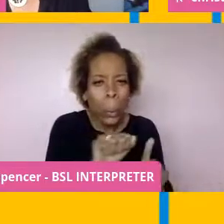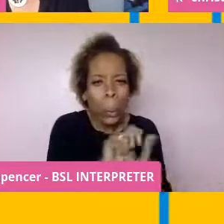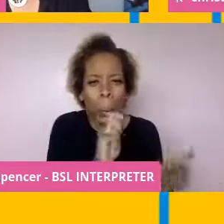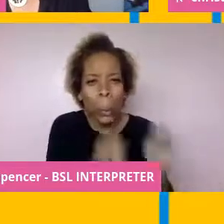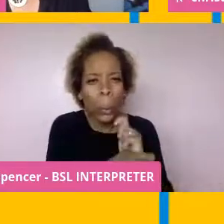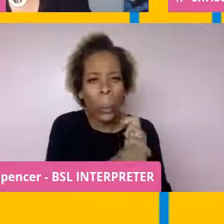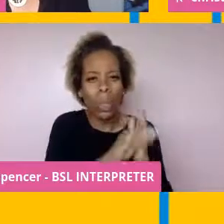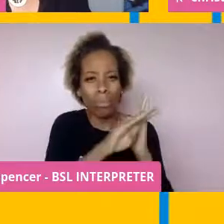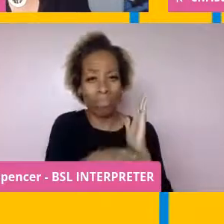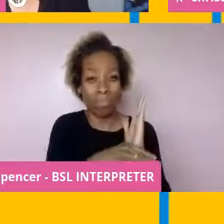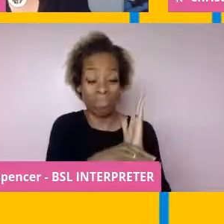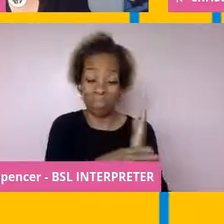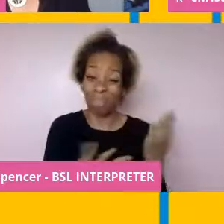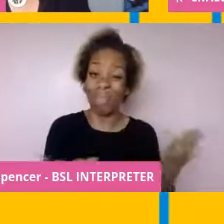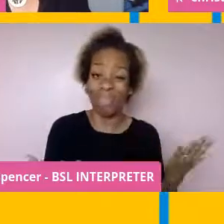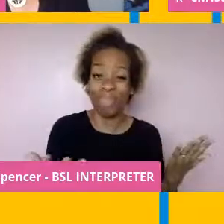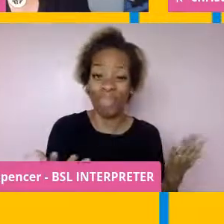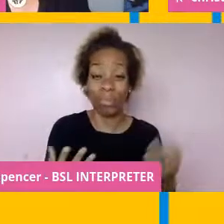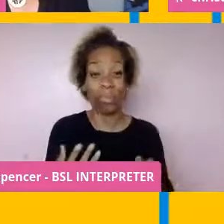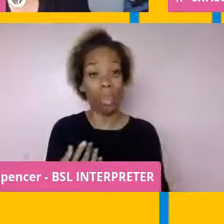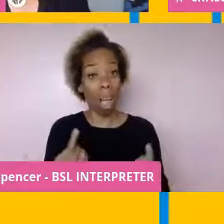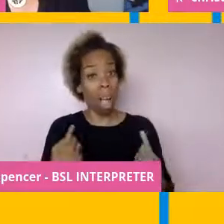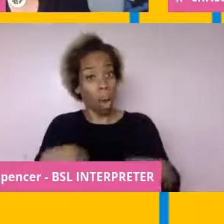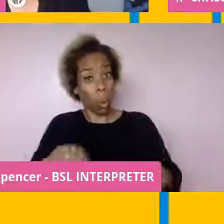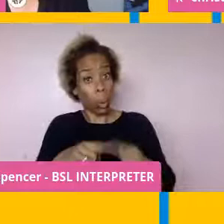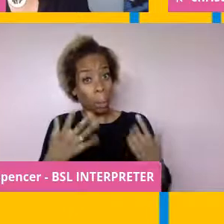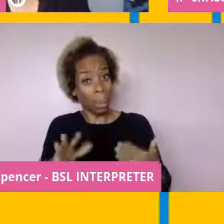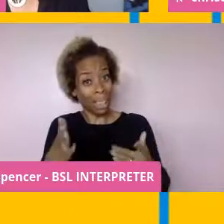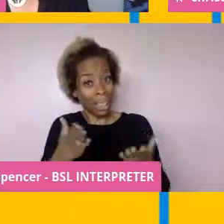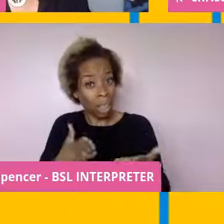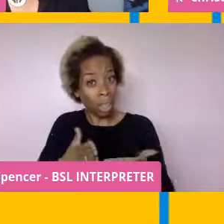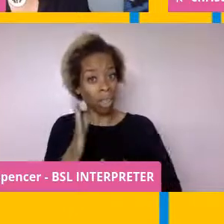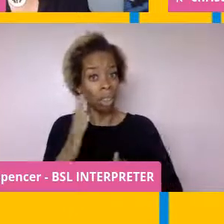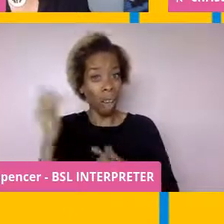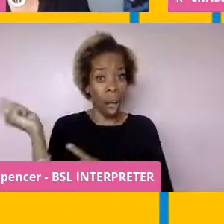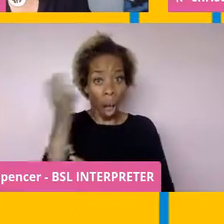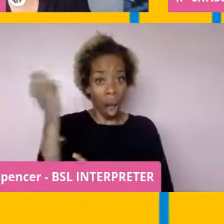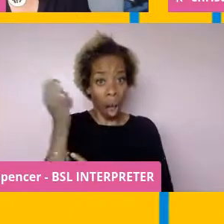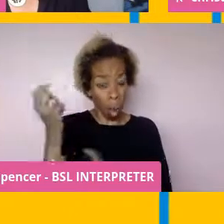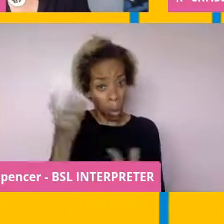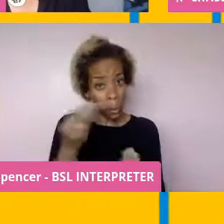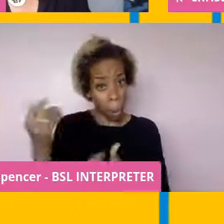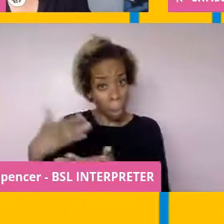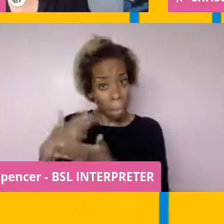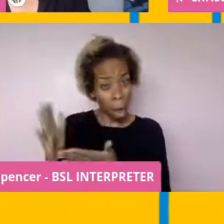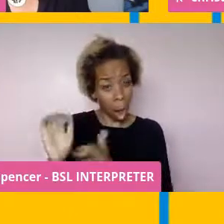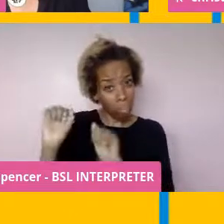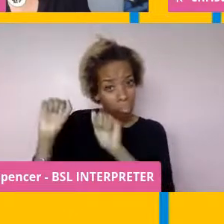we had a massive victory, and I think it needs to be celebrated, but